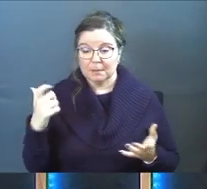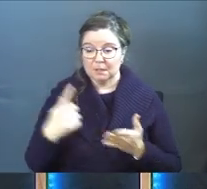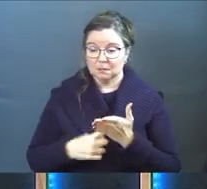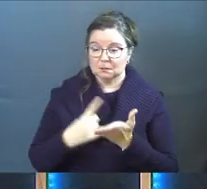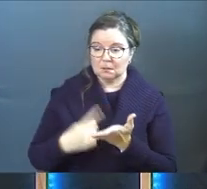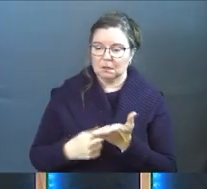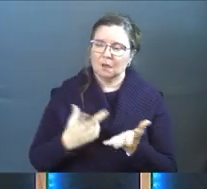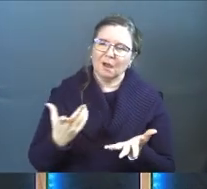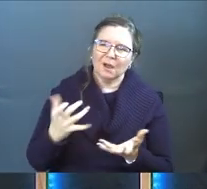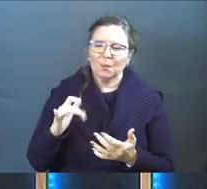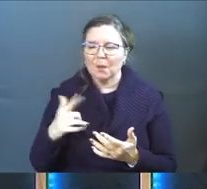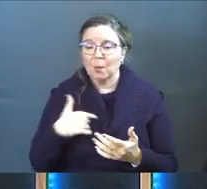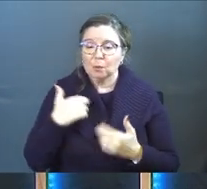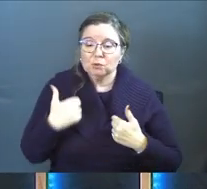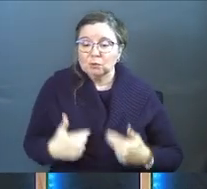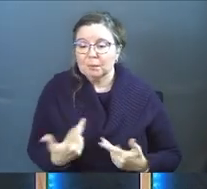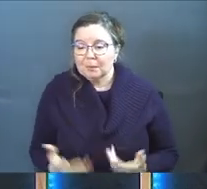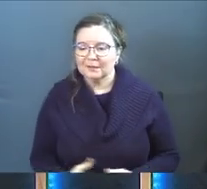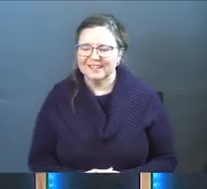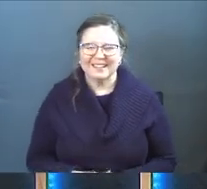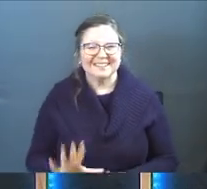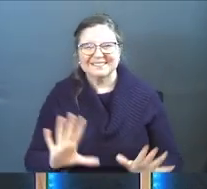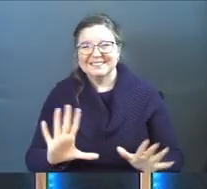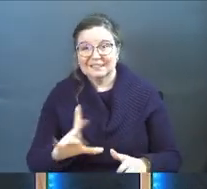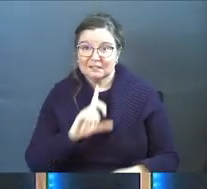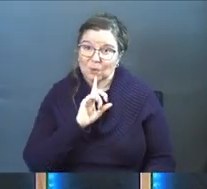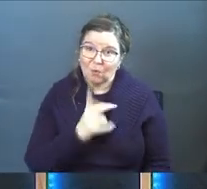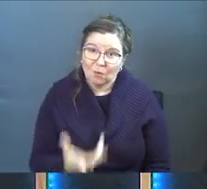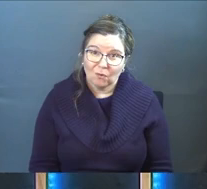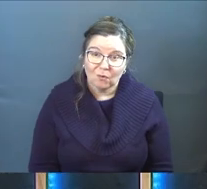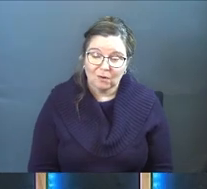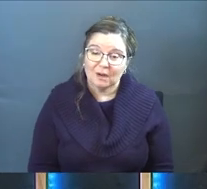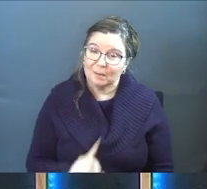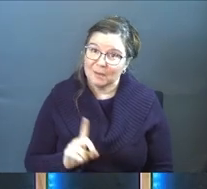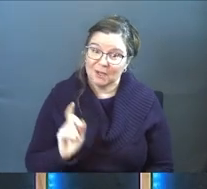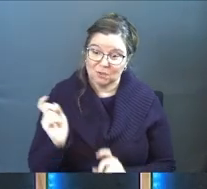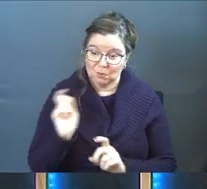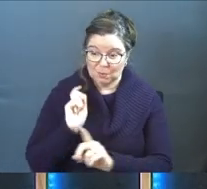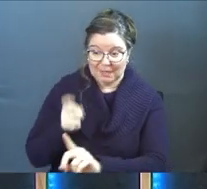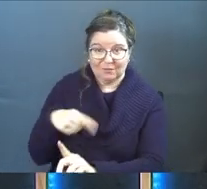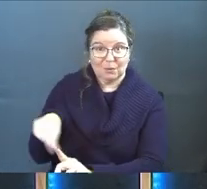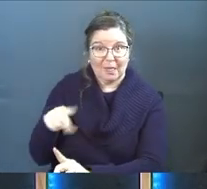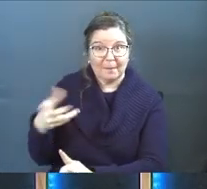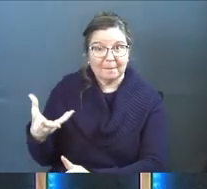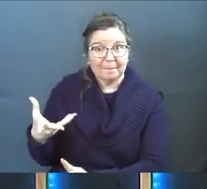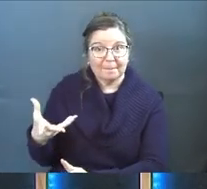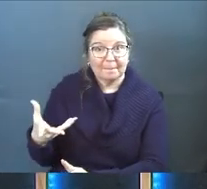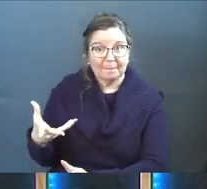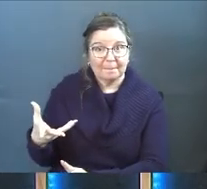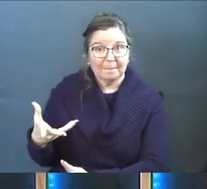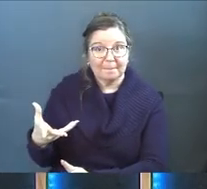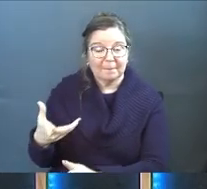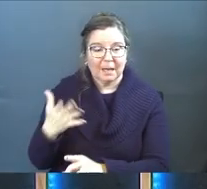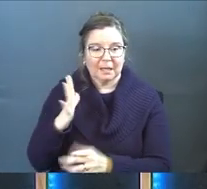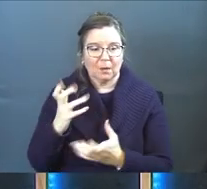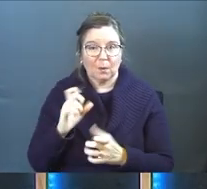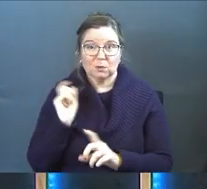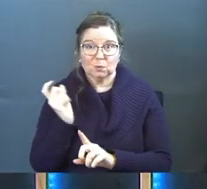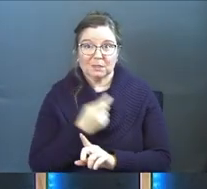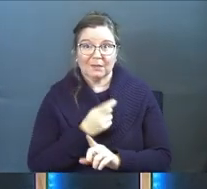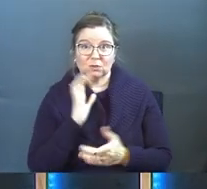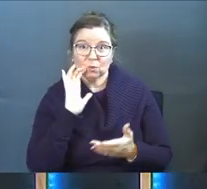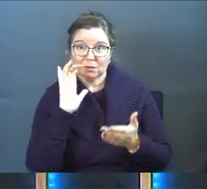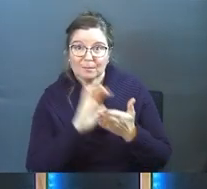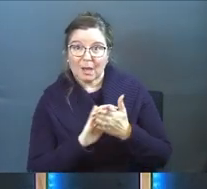Because sometimes you're like, well, we're just human. Ah, yeah, you are. But you give it to them. And God wants you to give it to